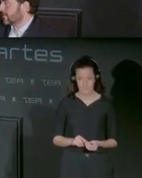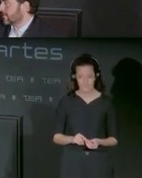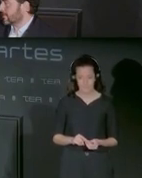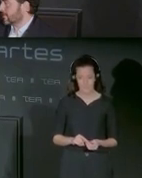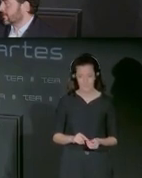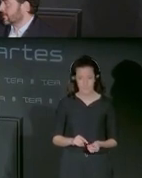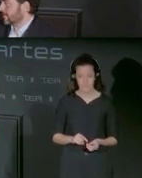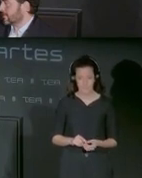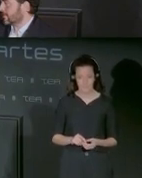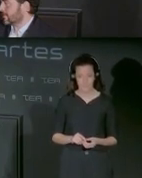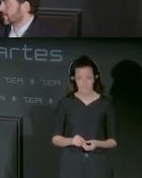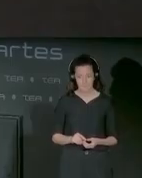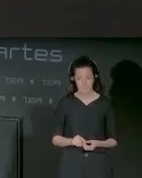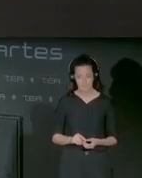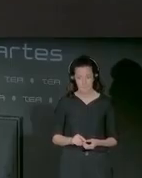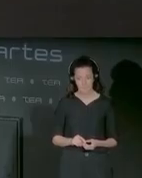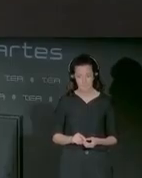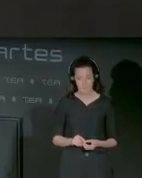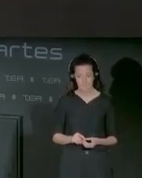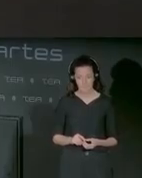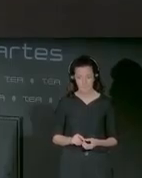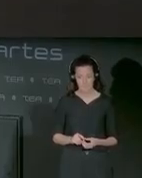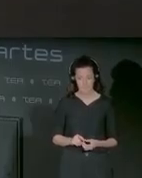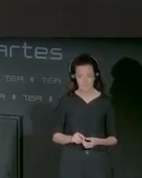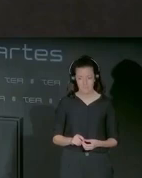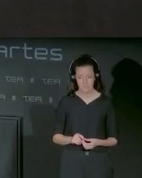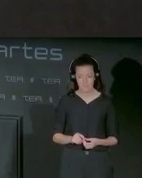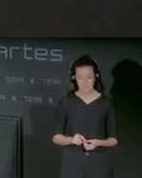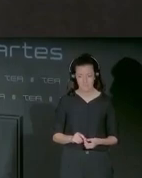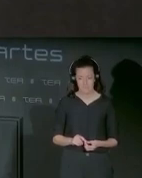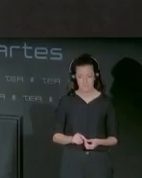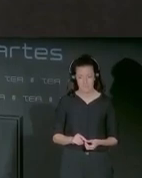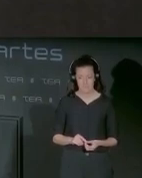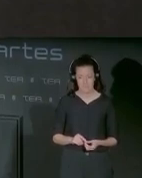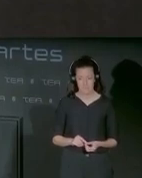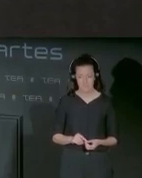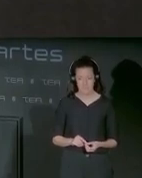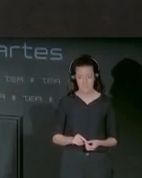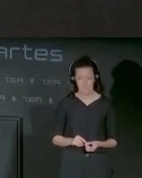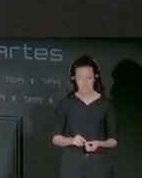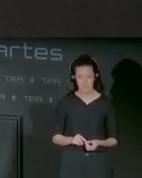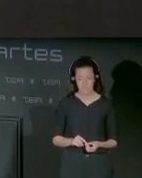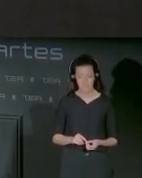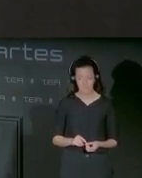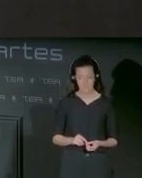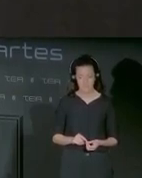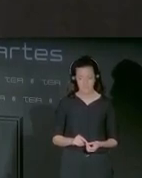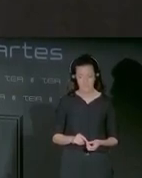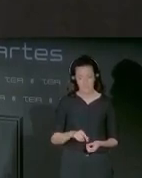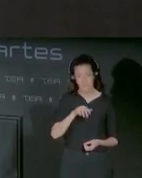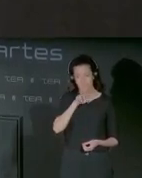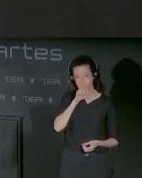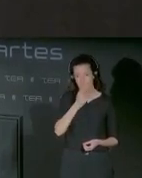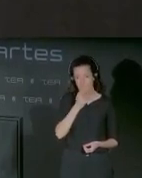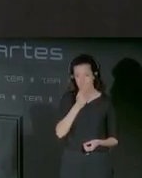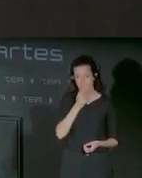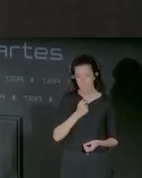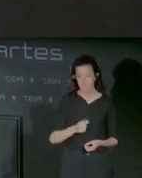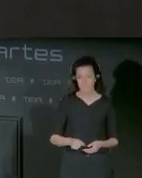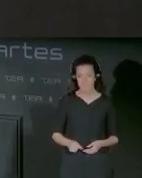We've been doing it for 11 years now. So we started really small in 2012. Now we're three people and we have